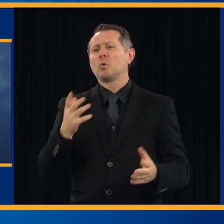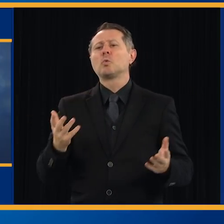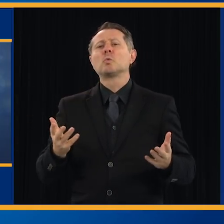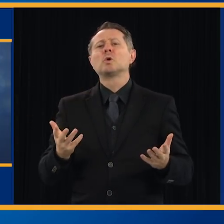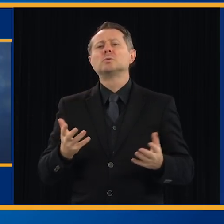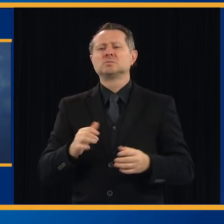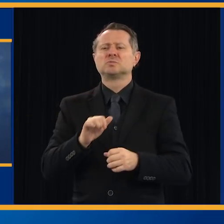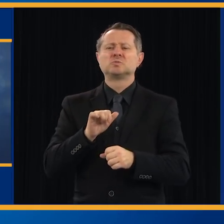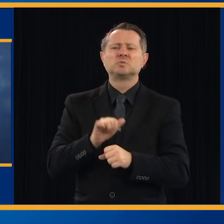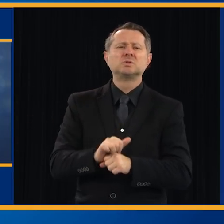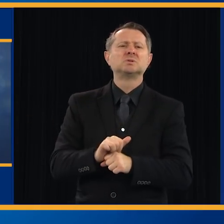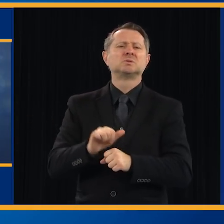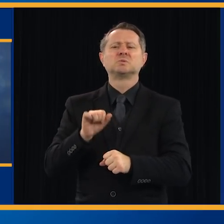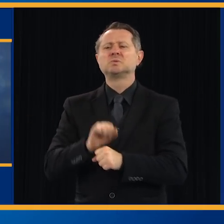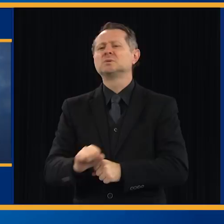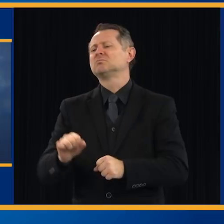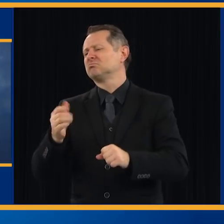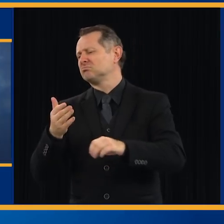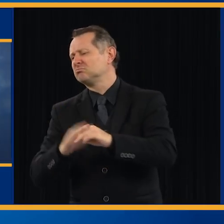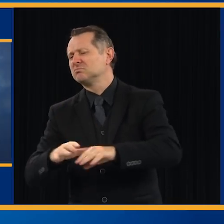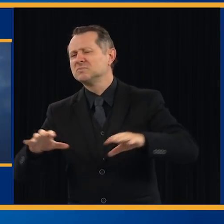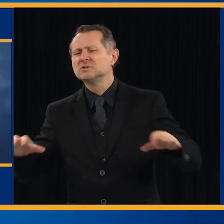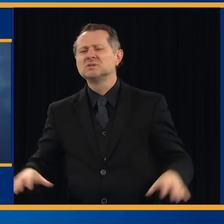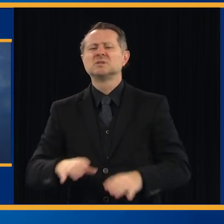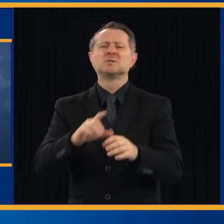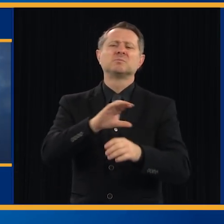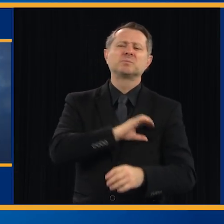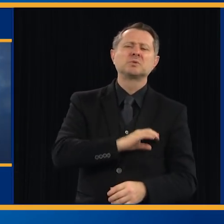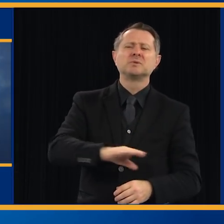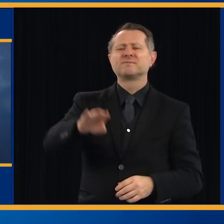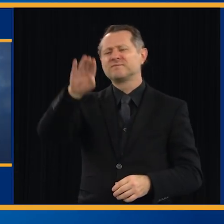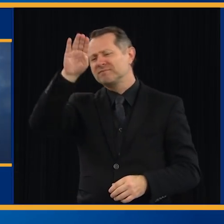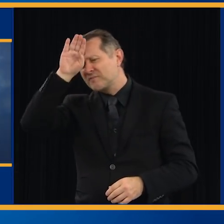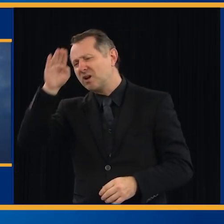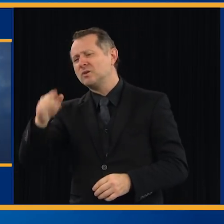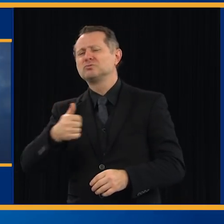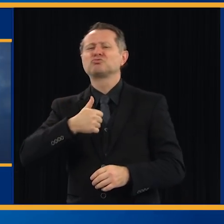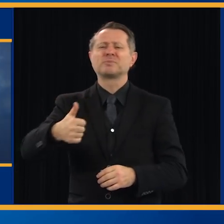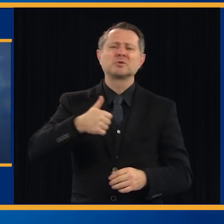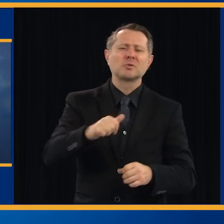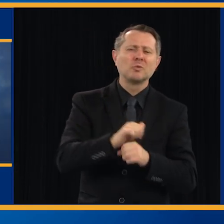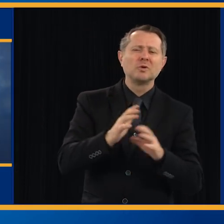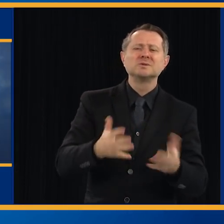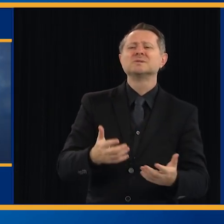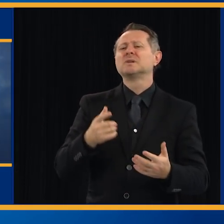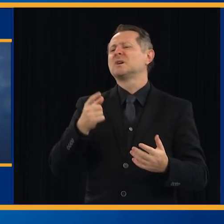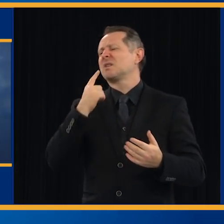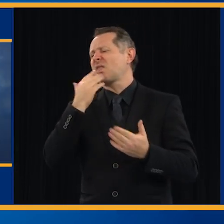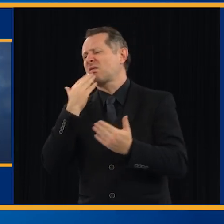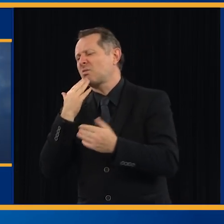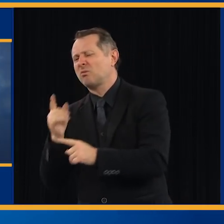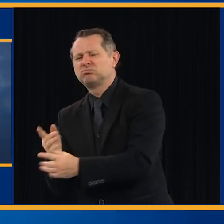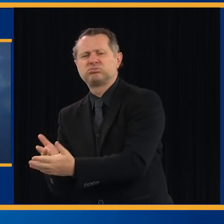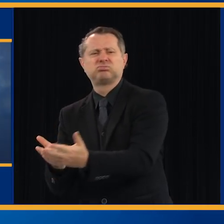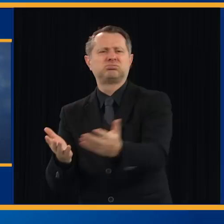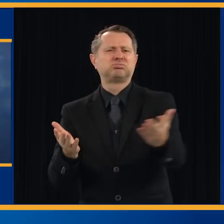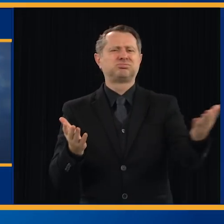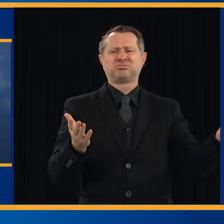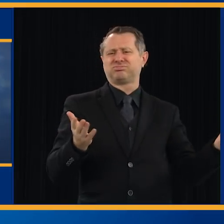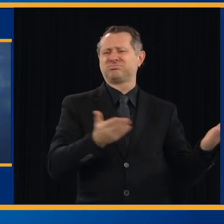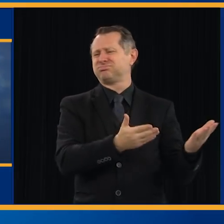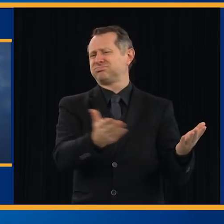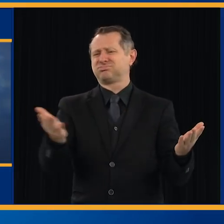to the police, to fire, to the transit workers, The economy has not been closed down,